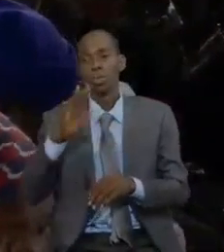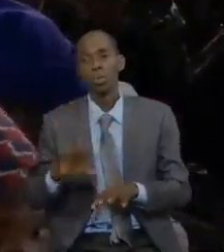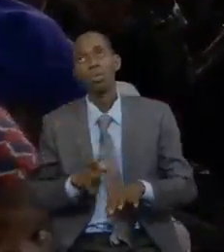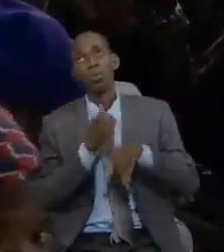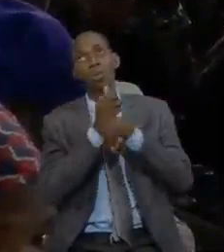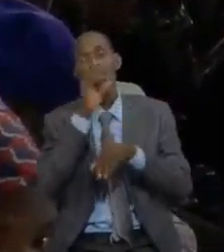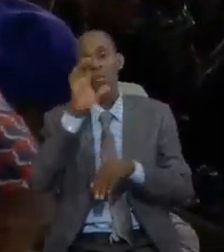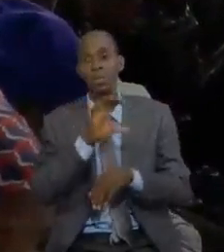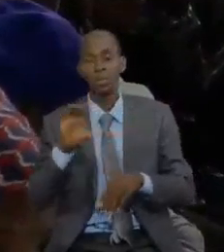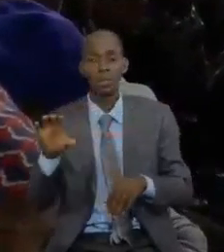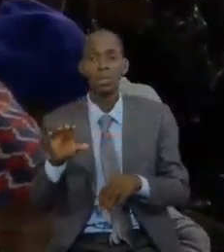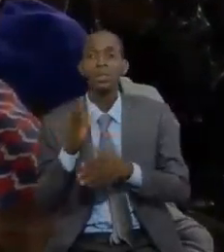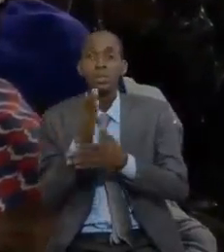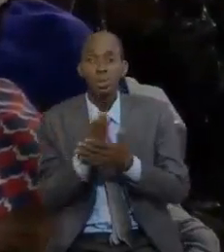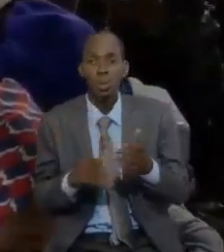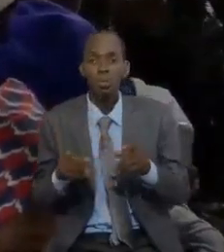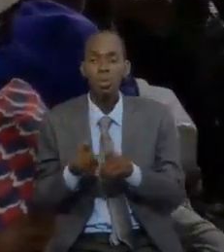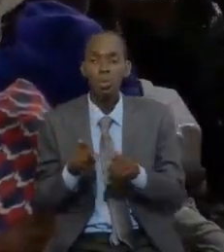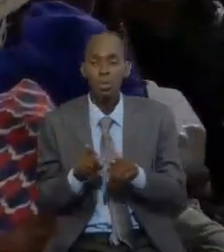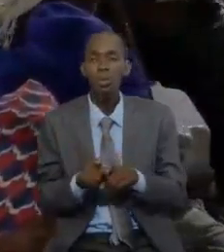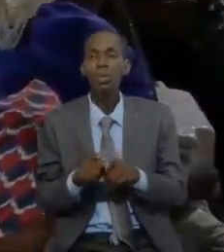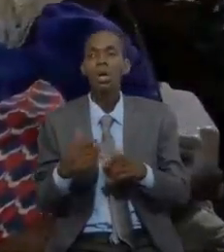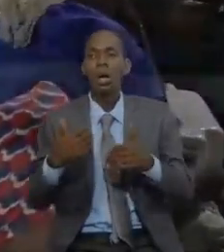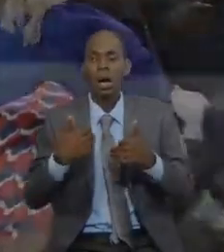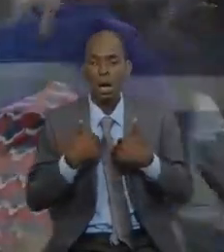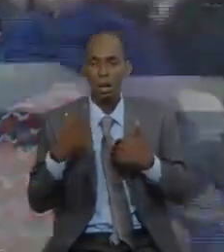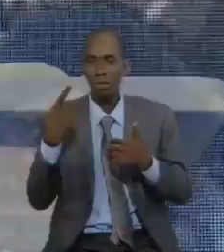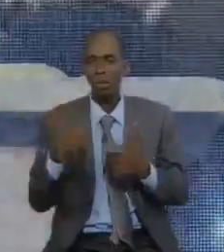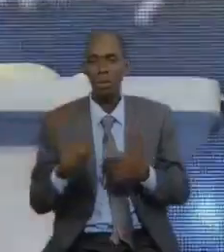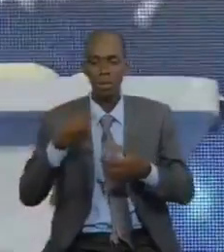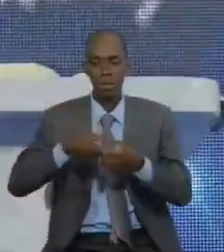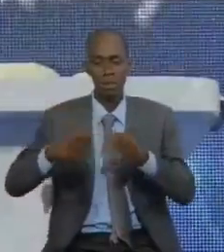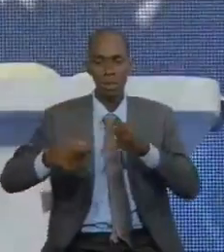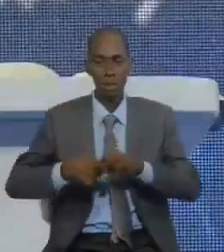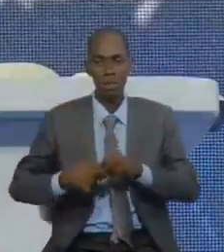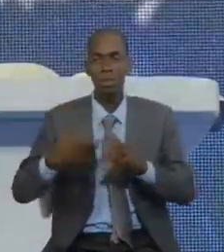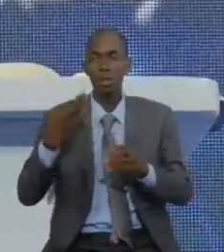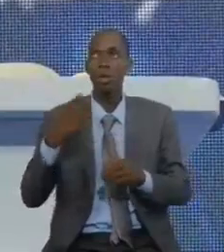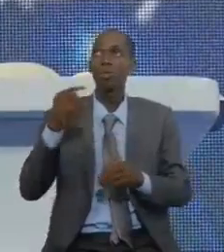Some people even hang the chain of the cross on their neck.